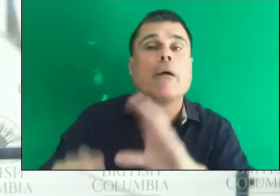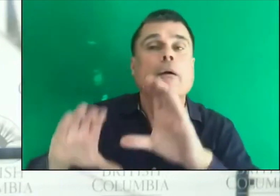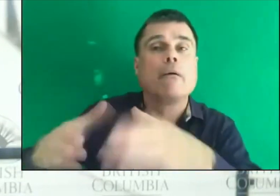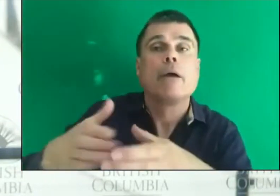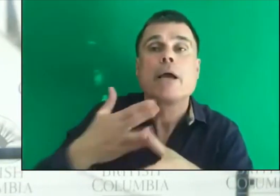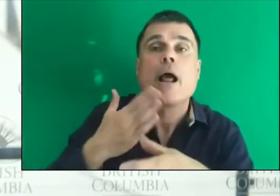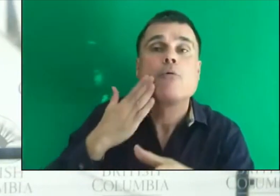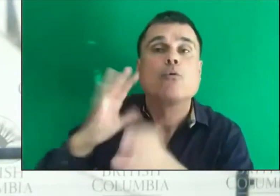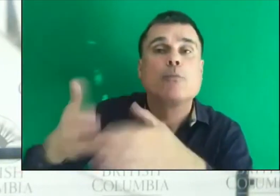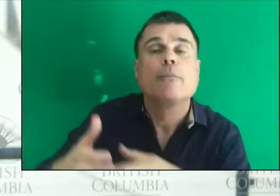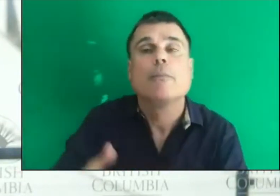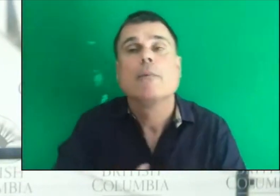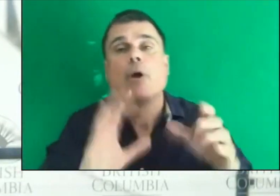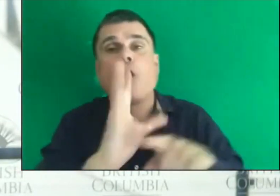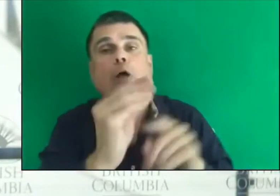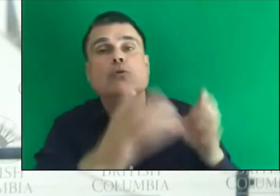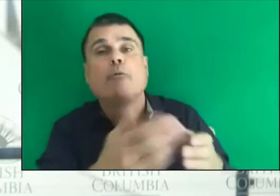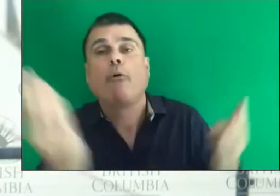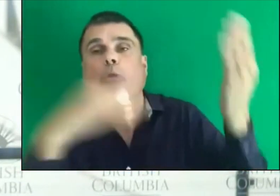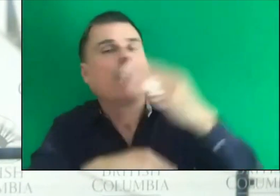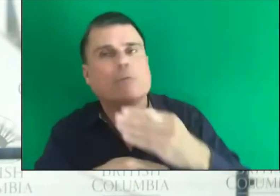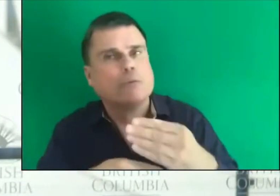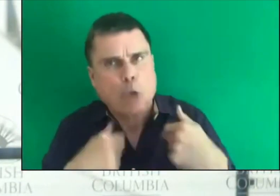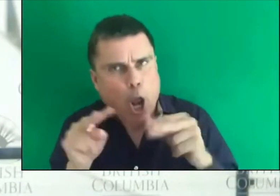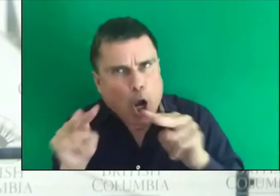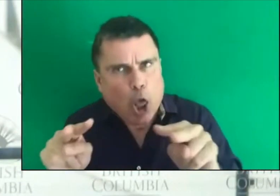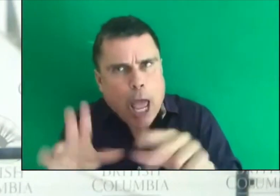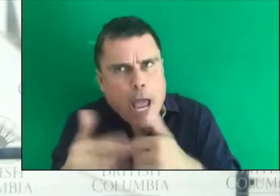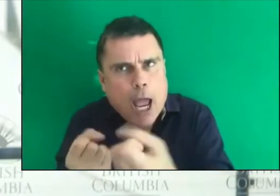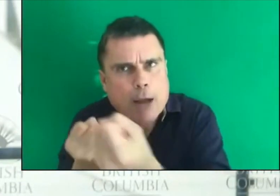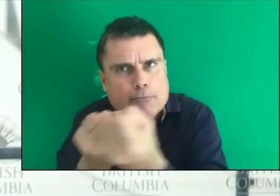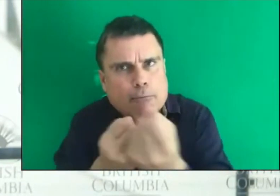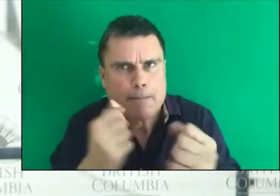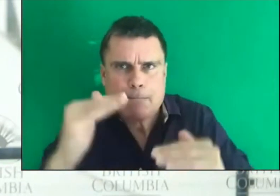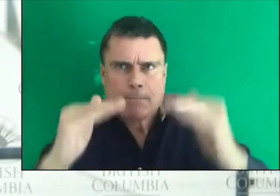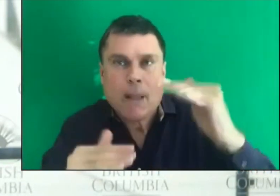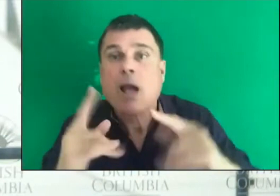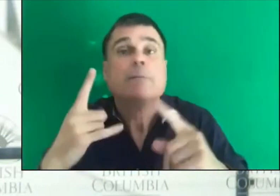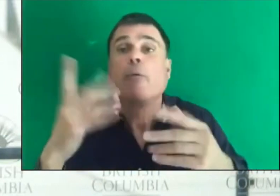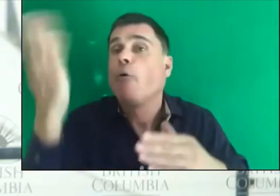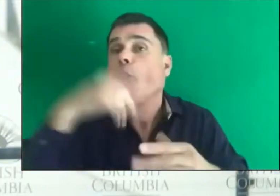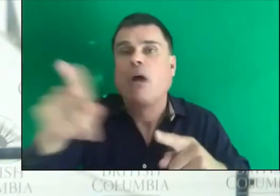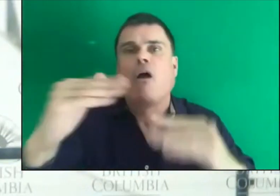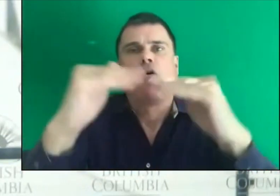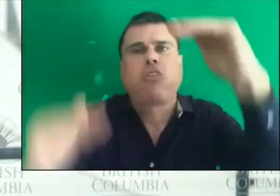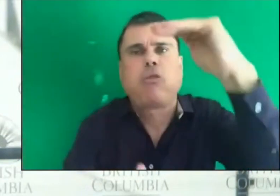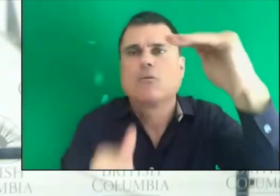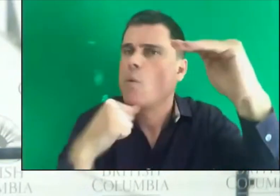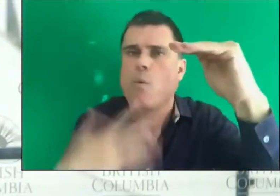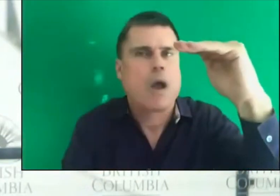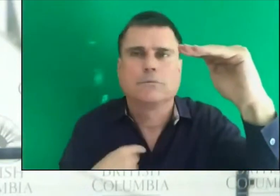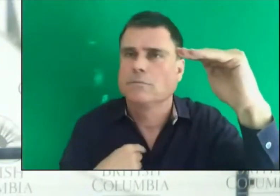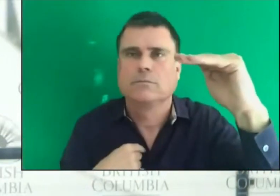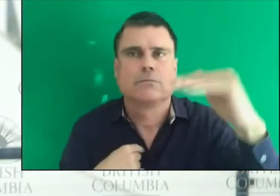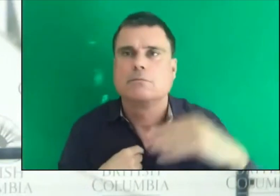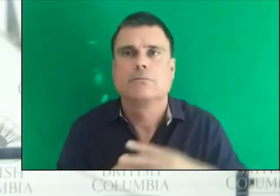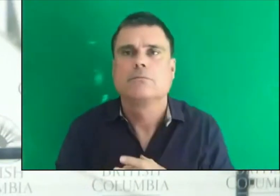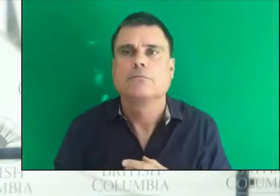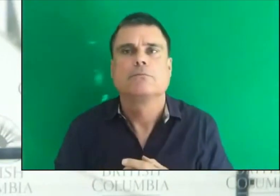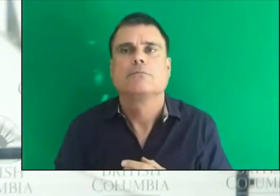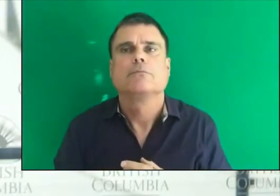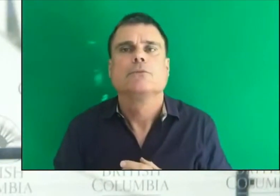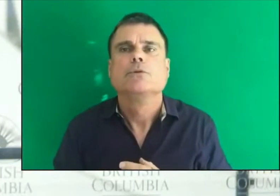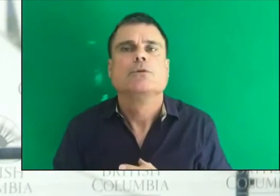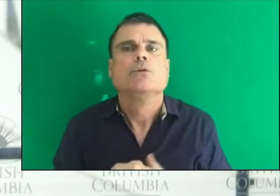work done in Toronto that we have very similar alignment with. So it has been very much a challenge. We absolutely